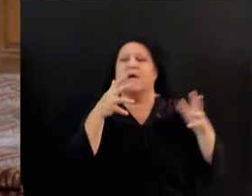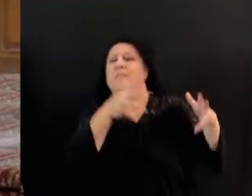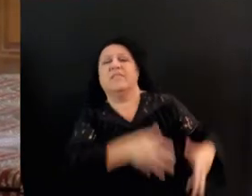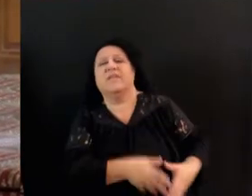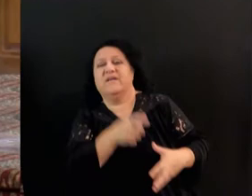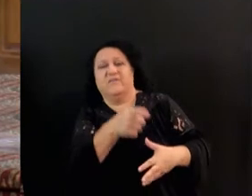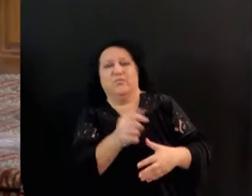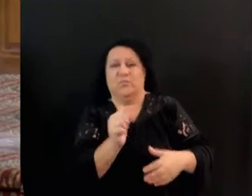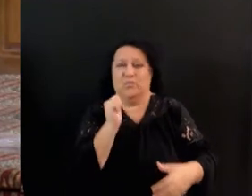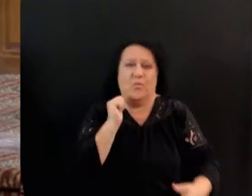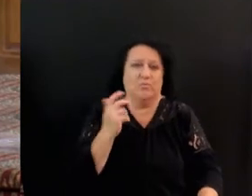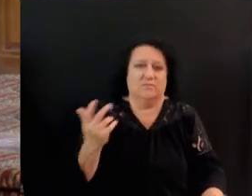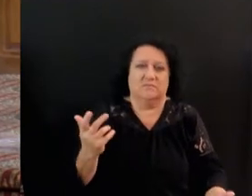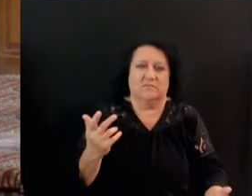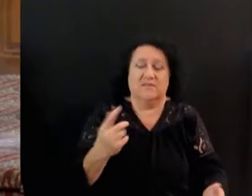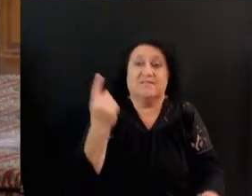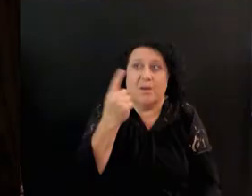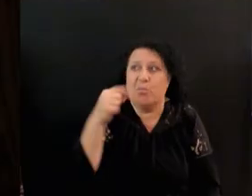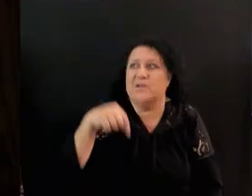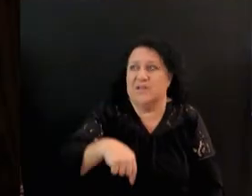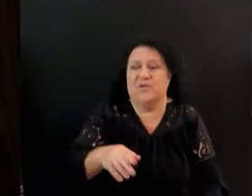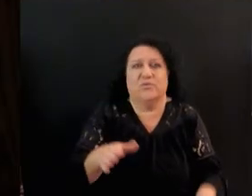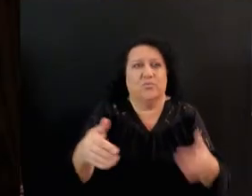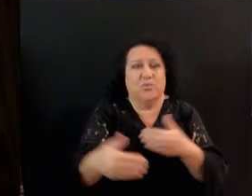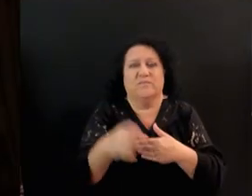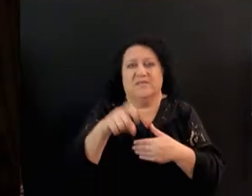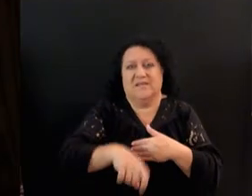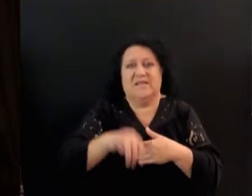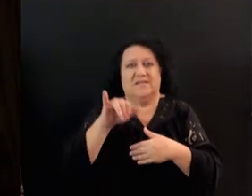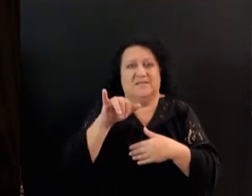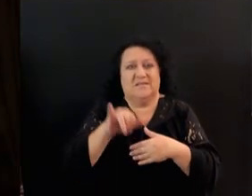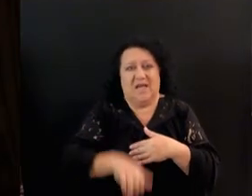hope, that word of encouragement today.